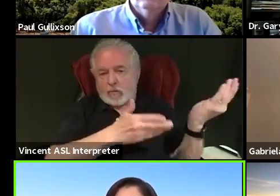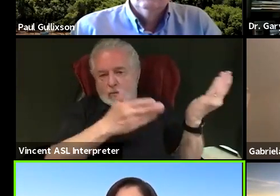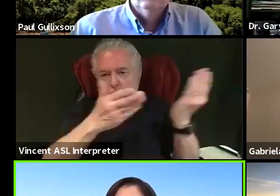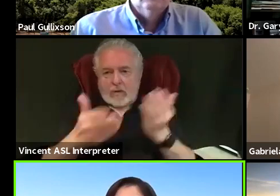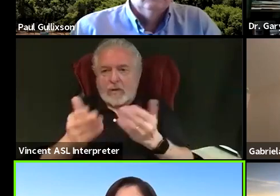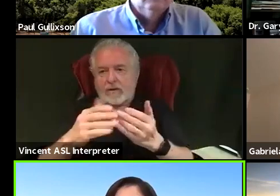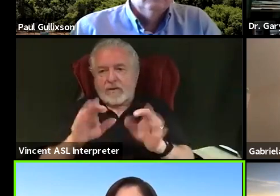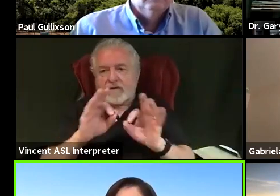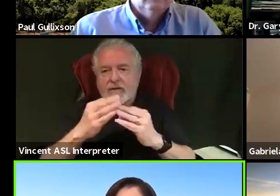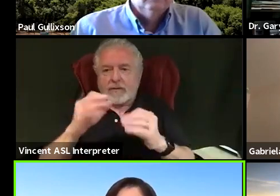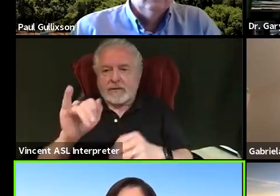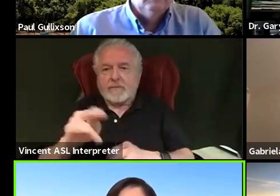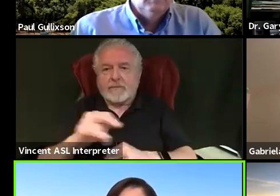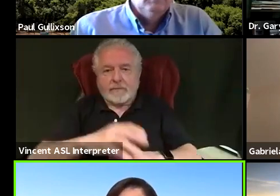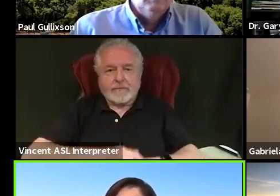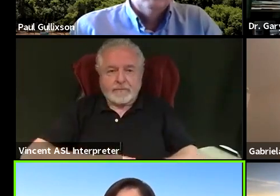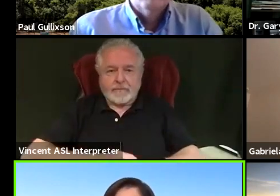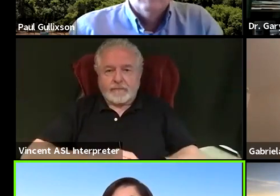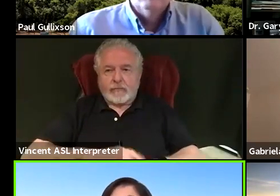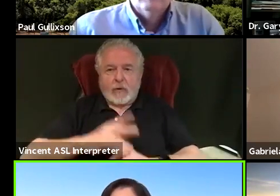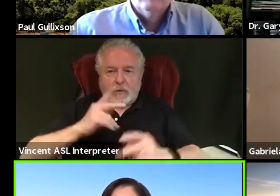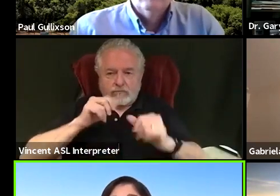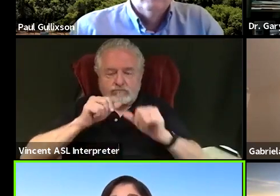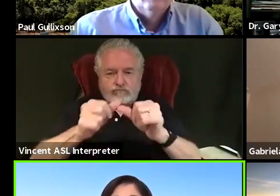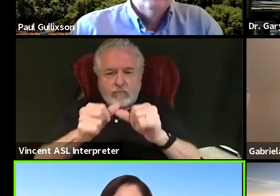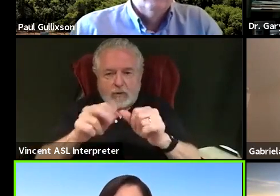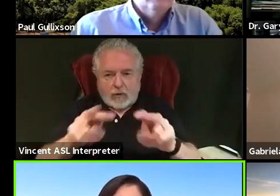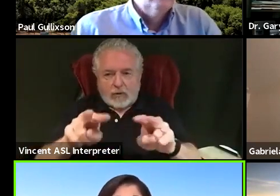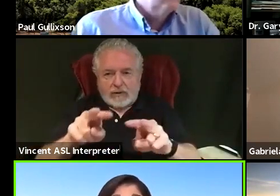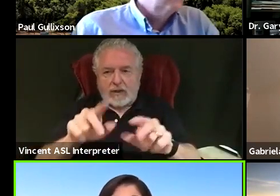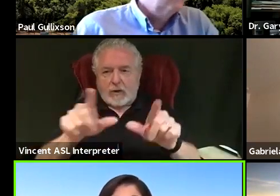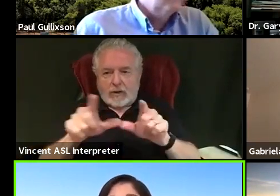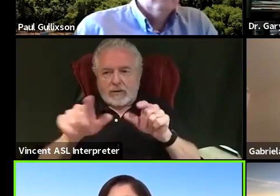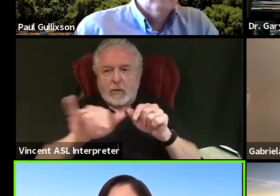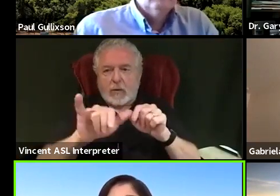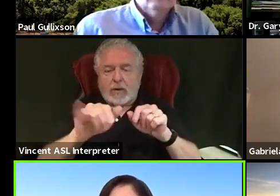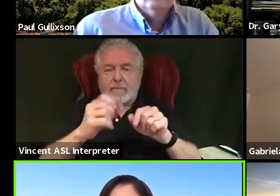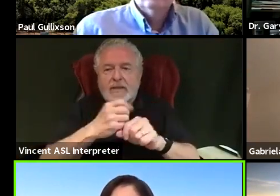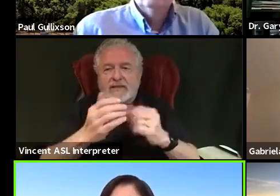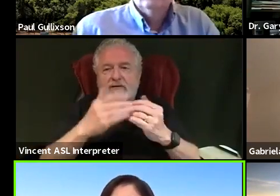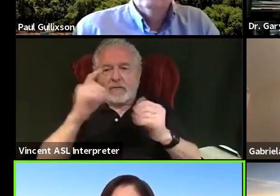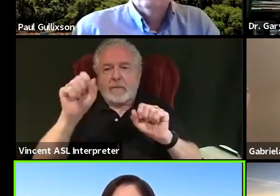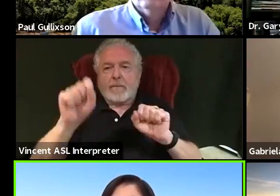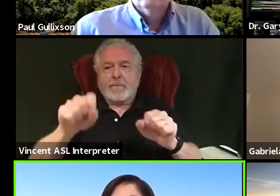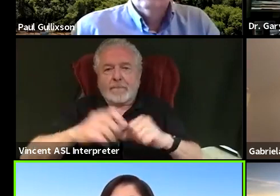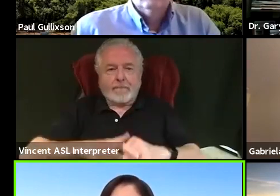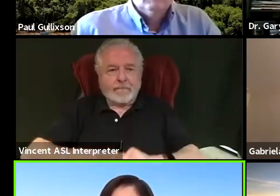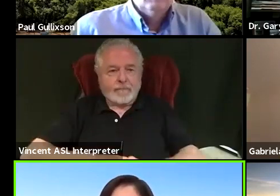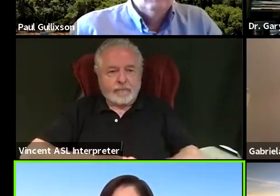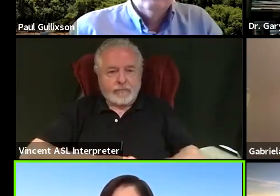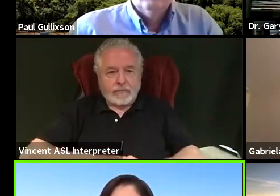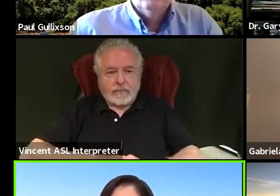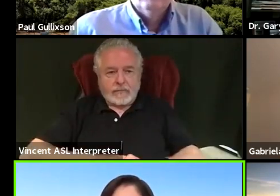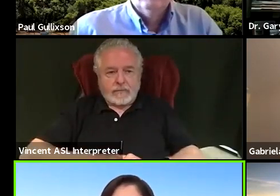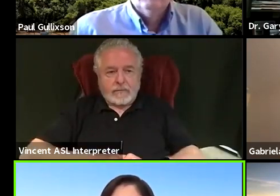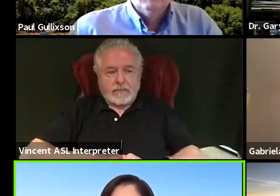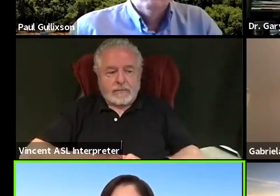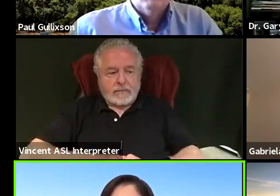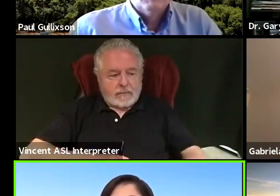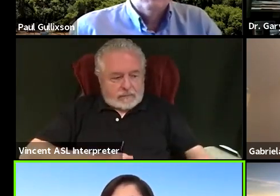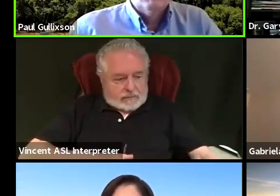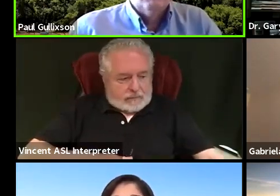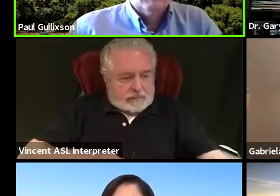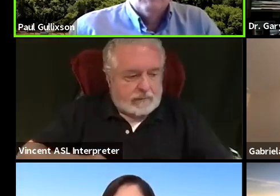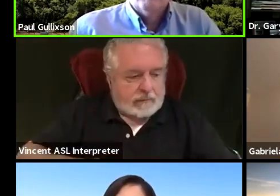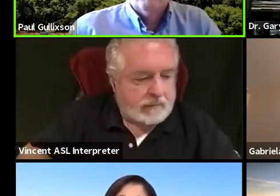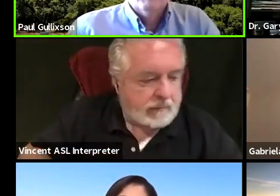well as to bring their families in. So we'll continue to look for those kind of locations as well as make it as easy as possible for people to walk in and